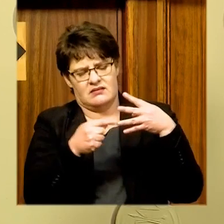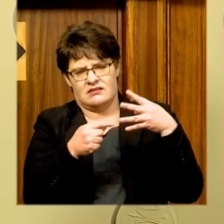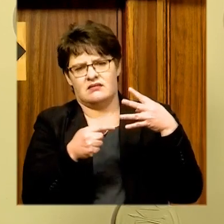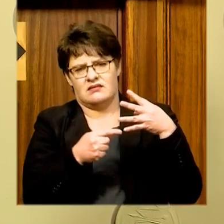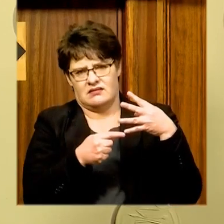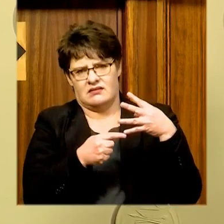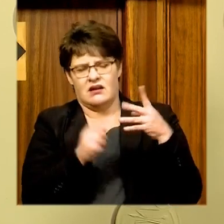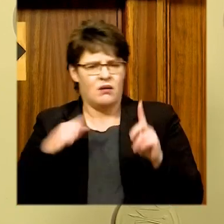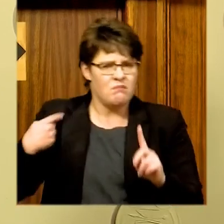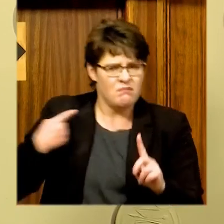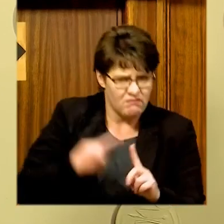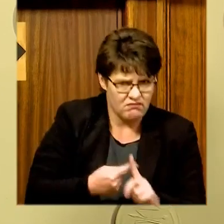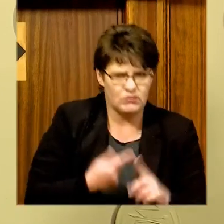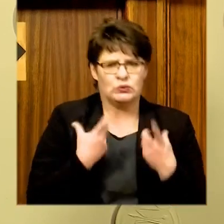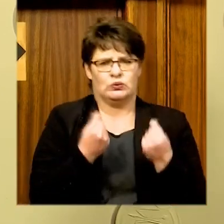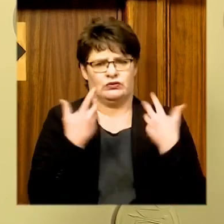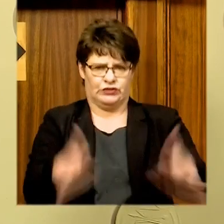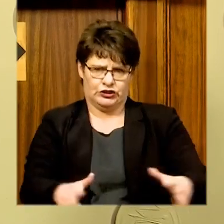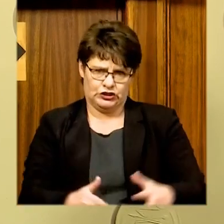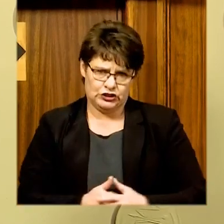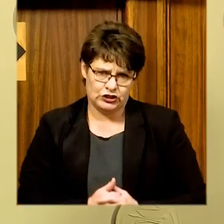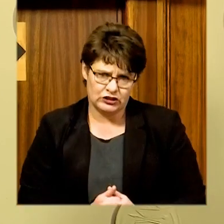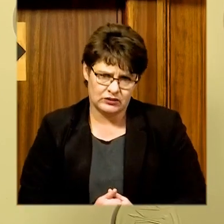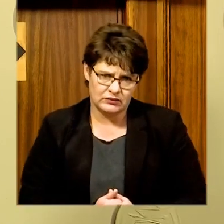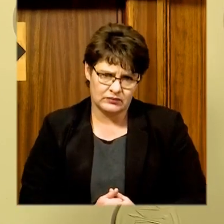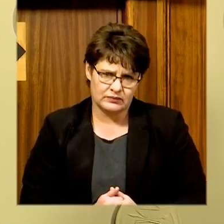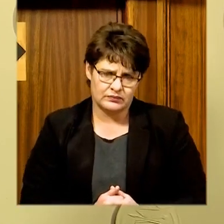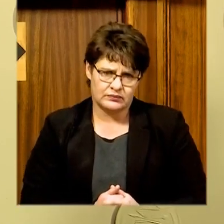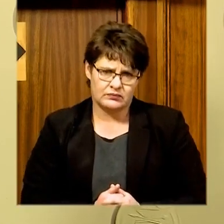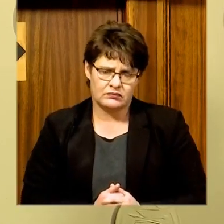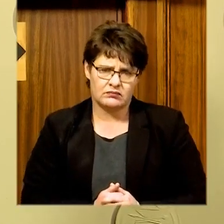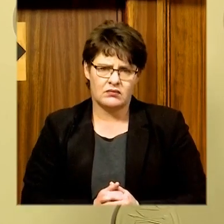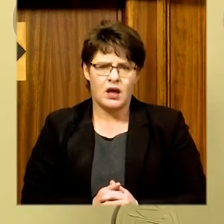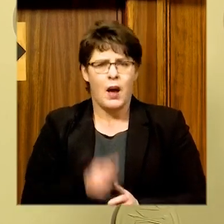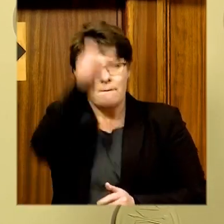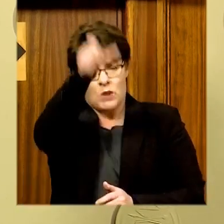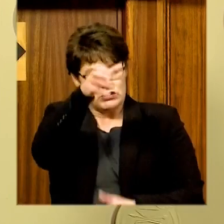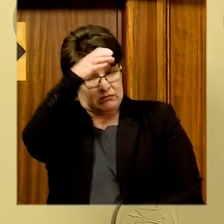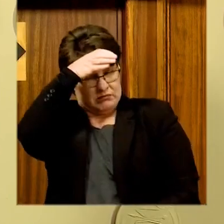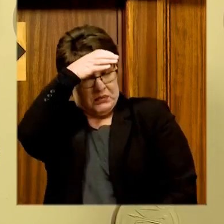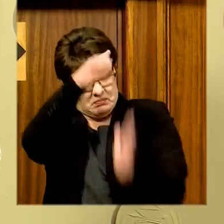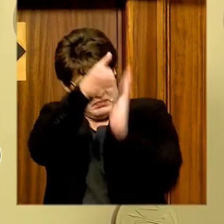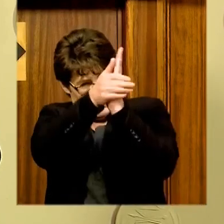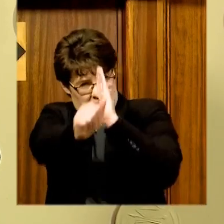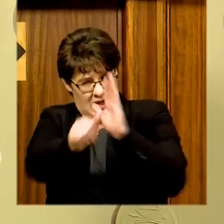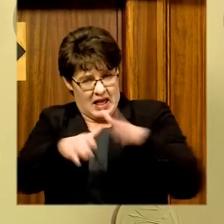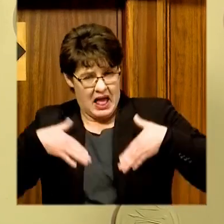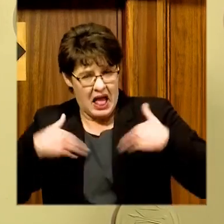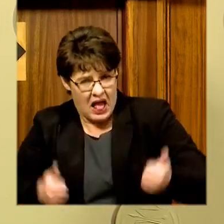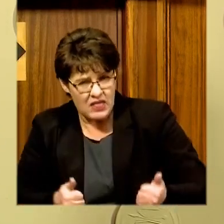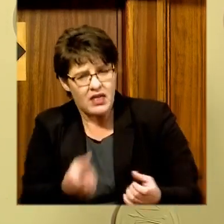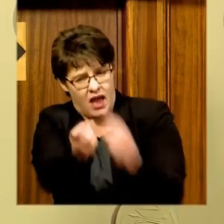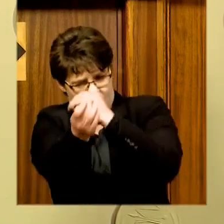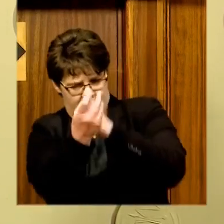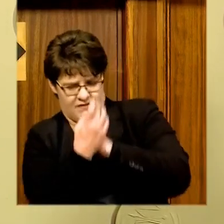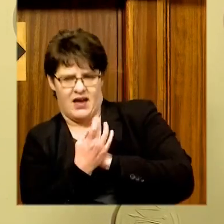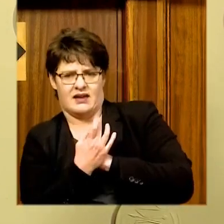have taken. On the advice of health scientists, our decision